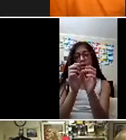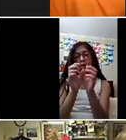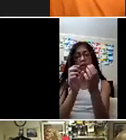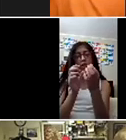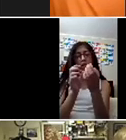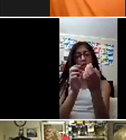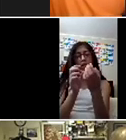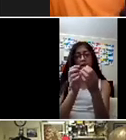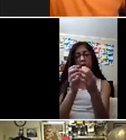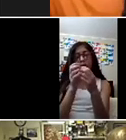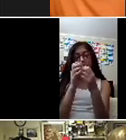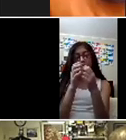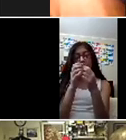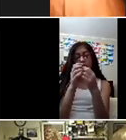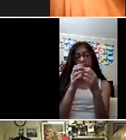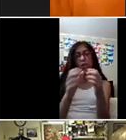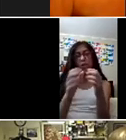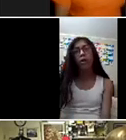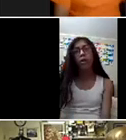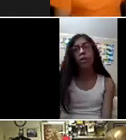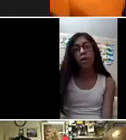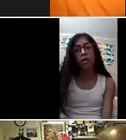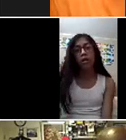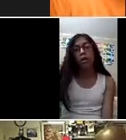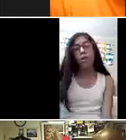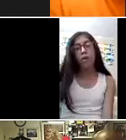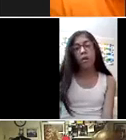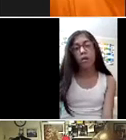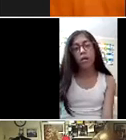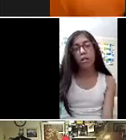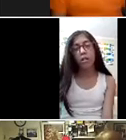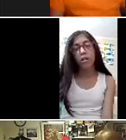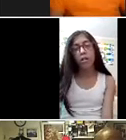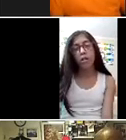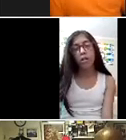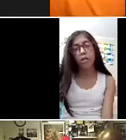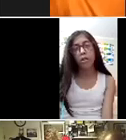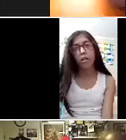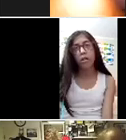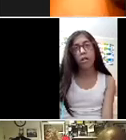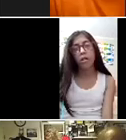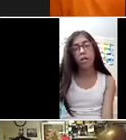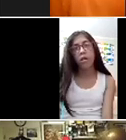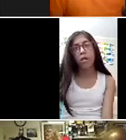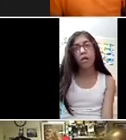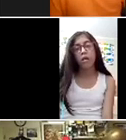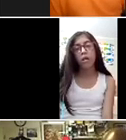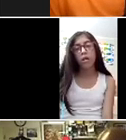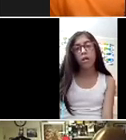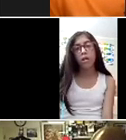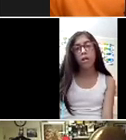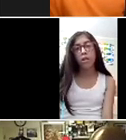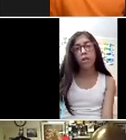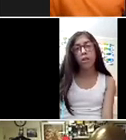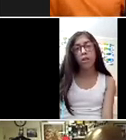What'd you say? Yeah, score a basket. And then when they hit it, go, yeah! That's what I'm talking about. Do it again. Get the